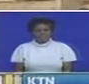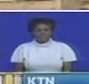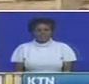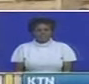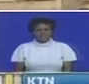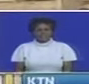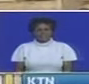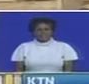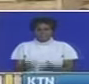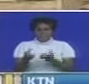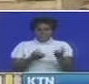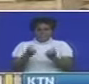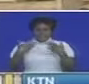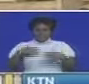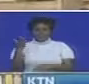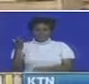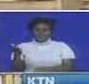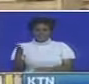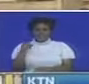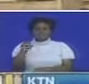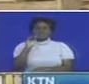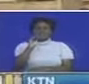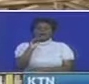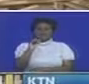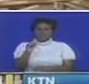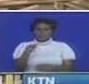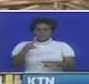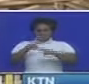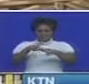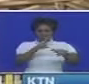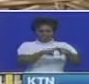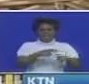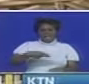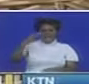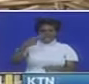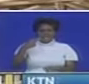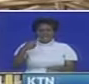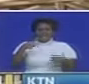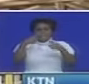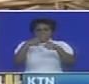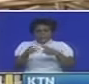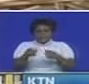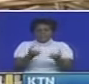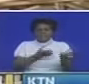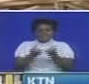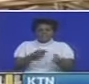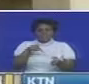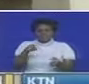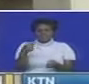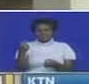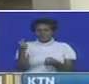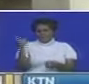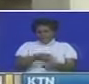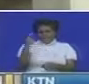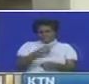The traders do a brisk business. Demand for furniture is high, even in January. But the traders' days here are numbered.